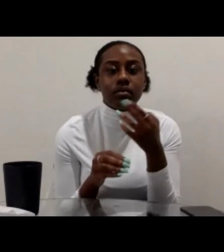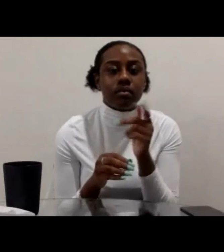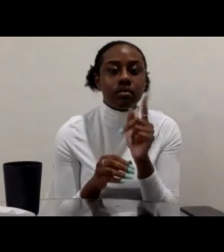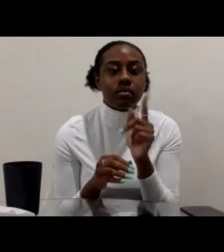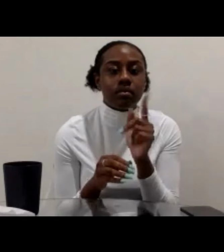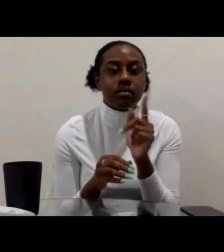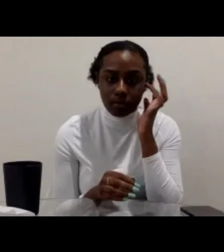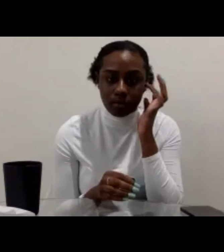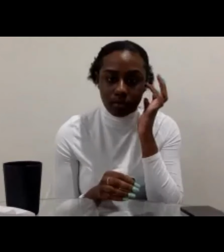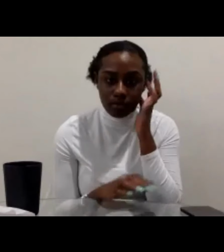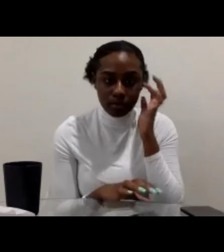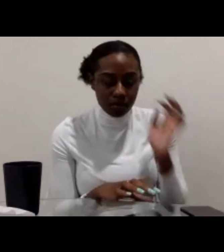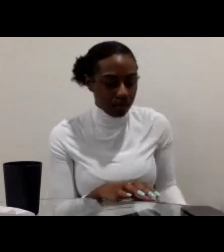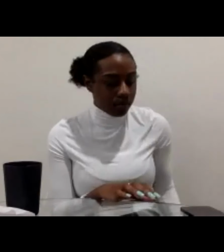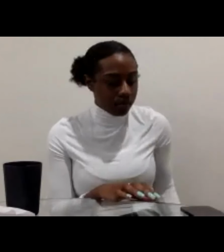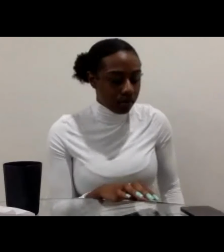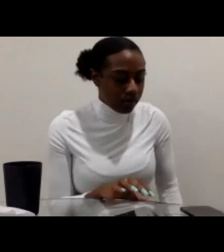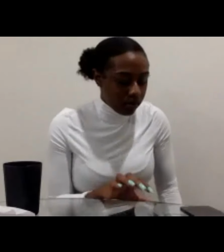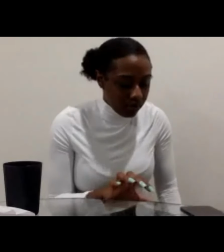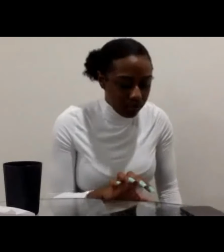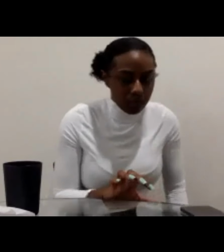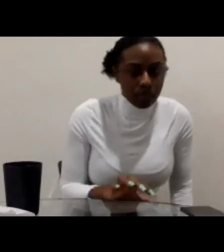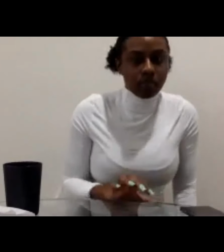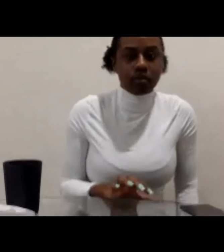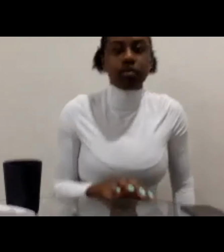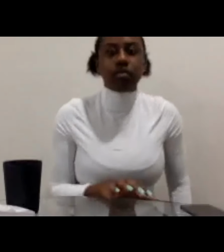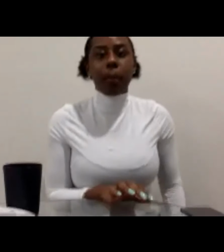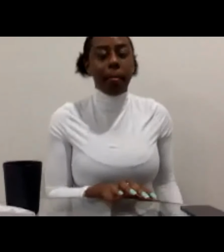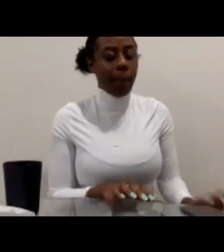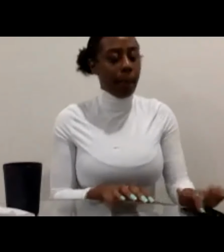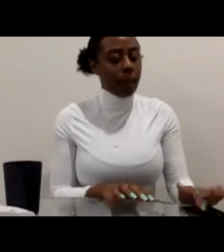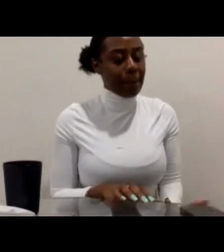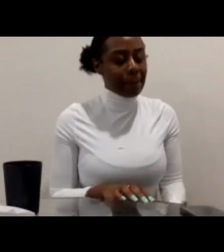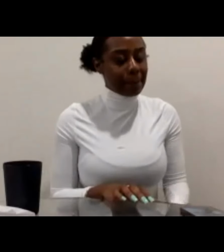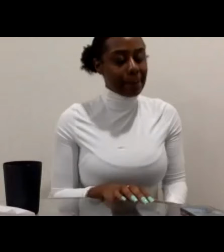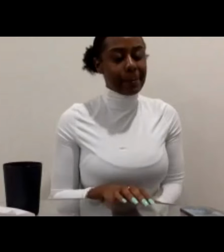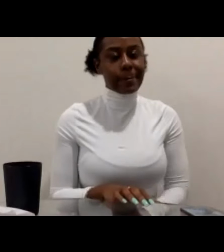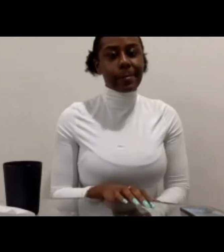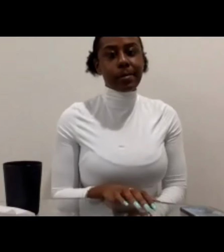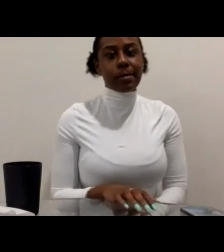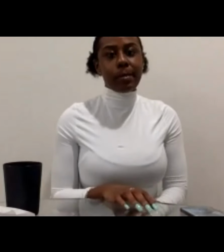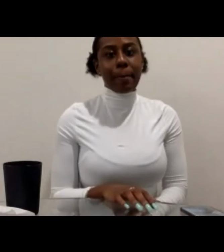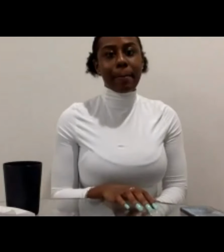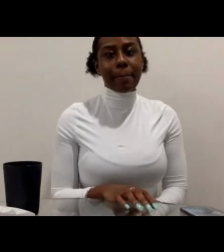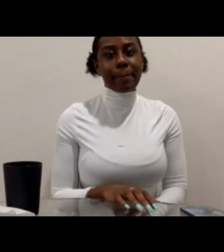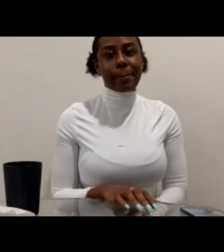Yeah. Sorry, y'all. I want to know, what can grassroots organizers do to counter infiltration practices that keep